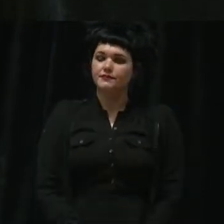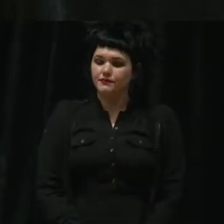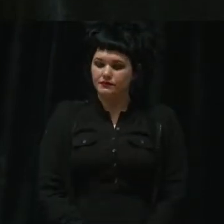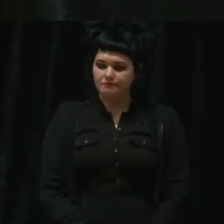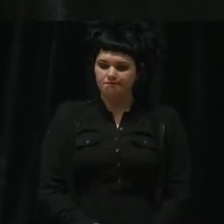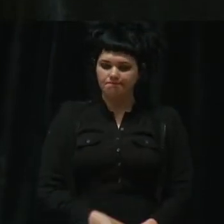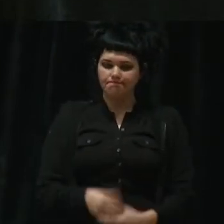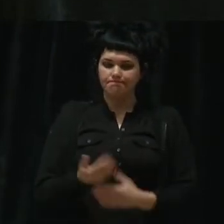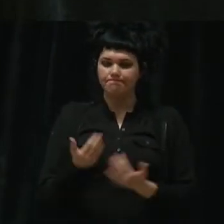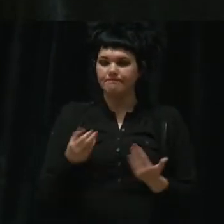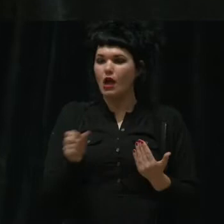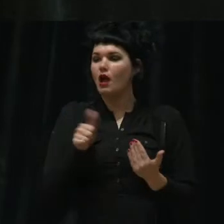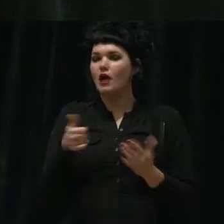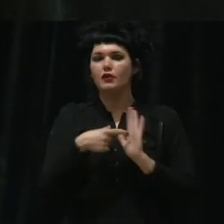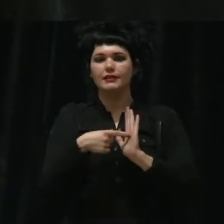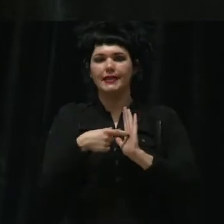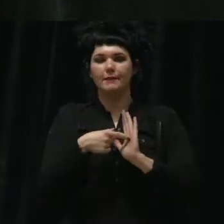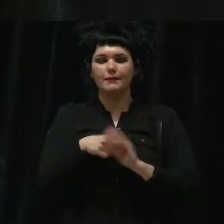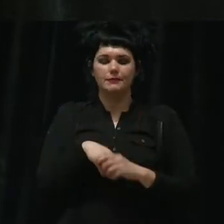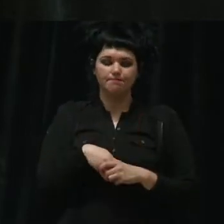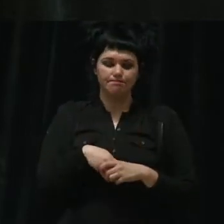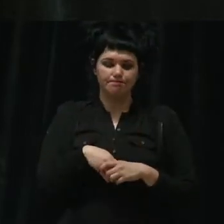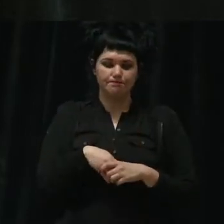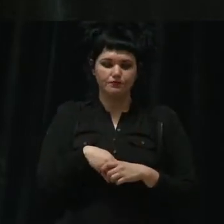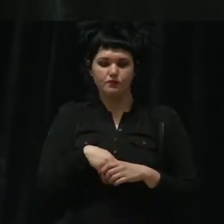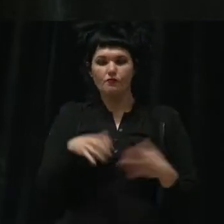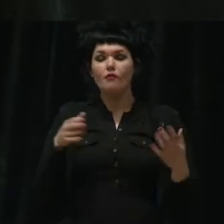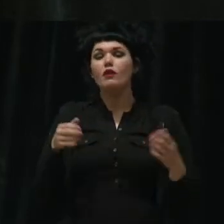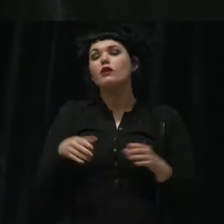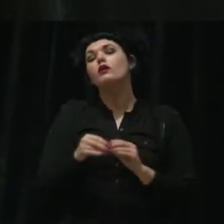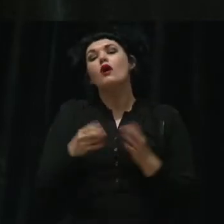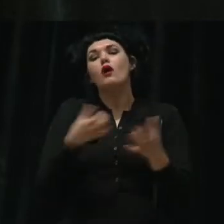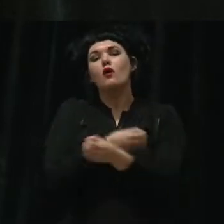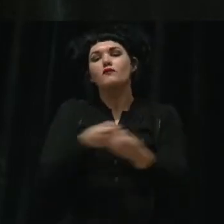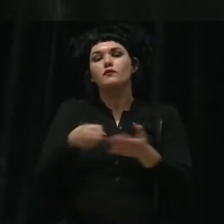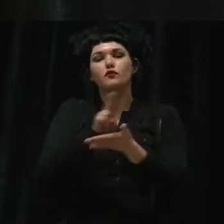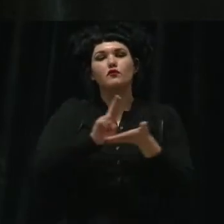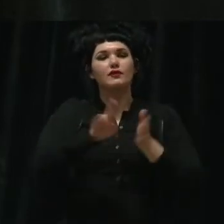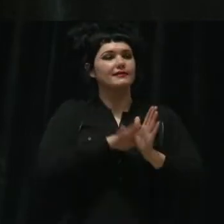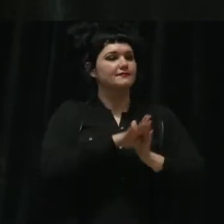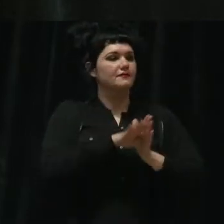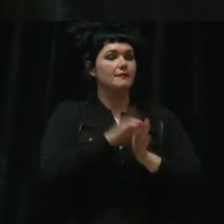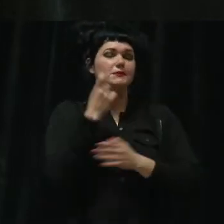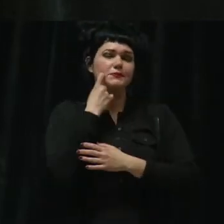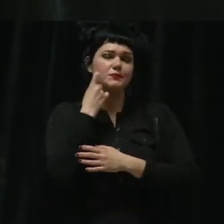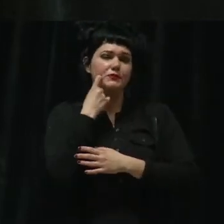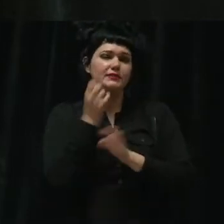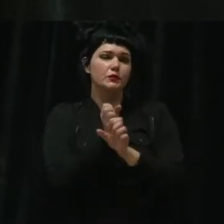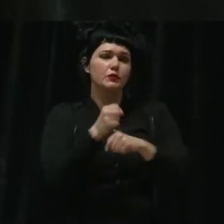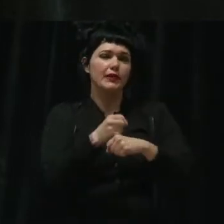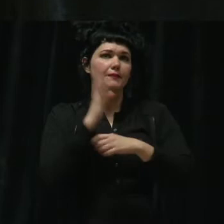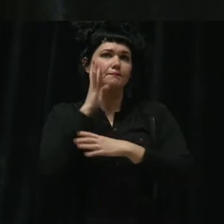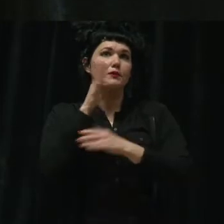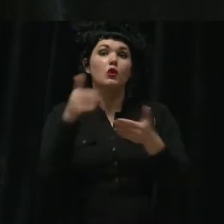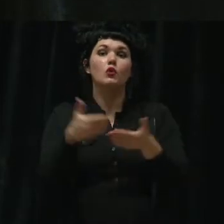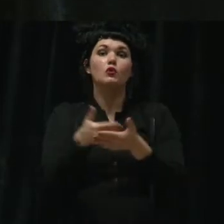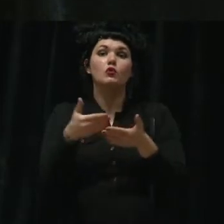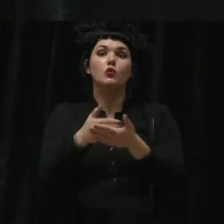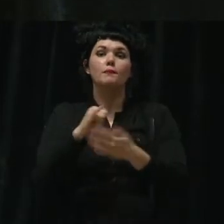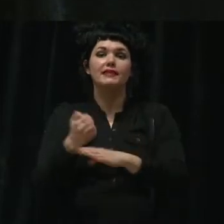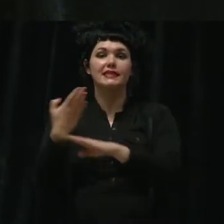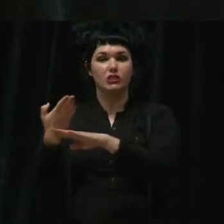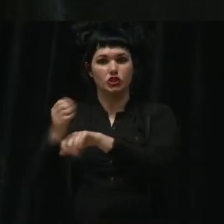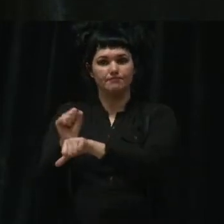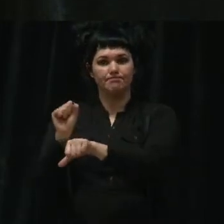Other examples, Office of University Development just created a new position in terms